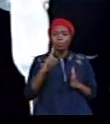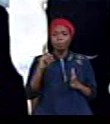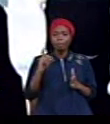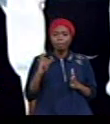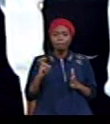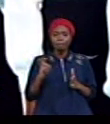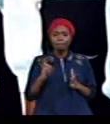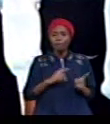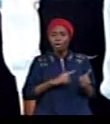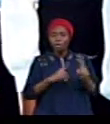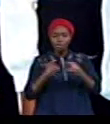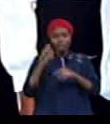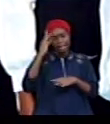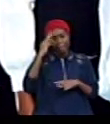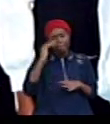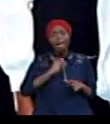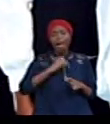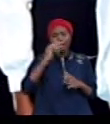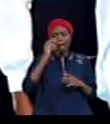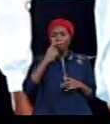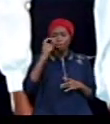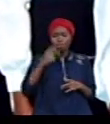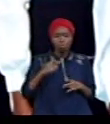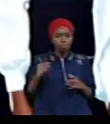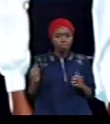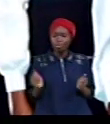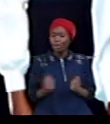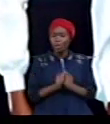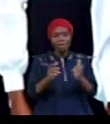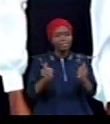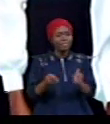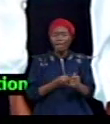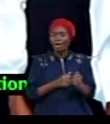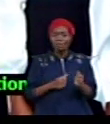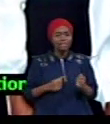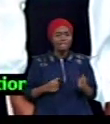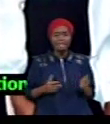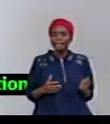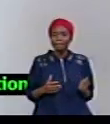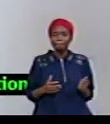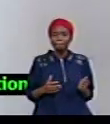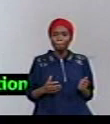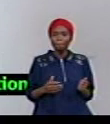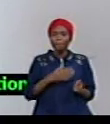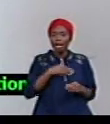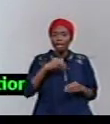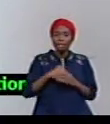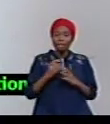Thank you.